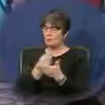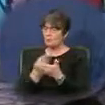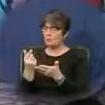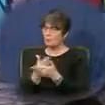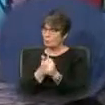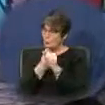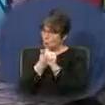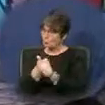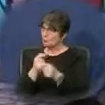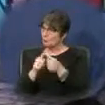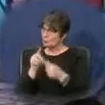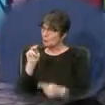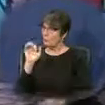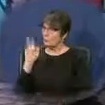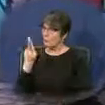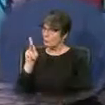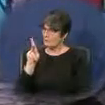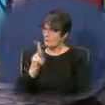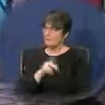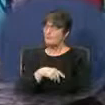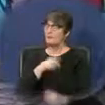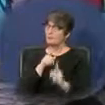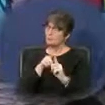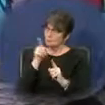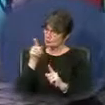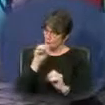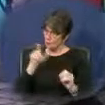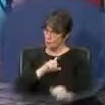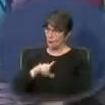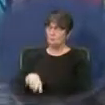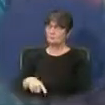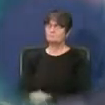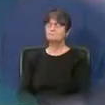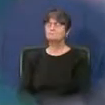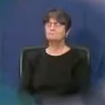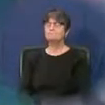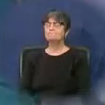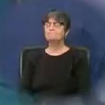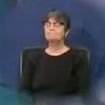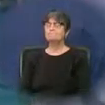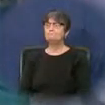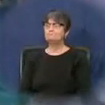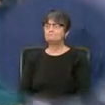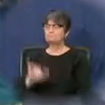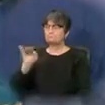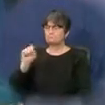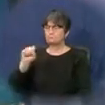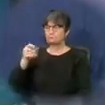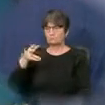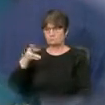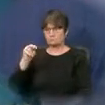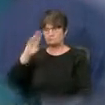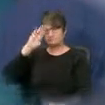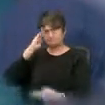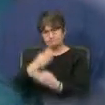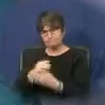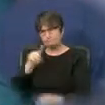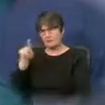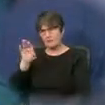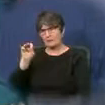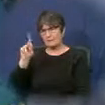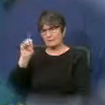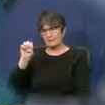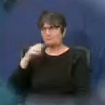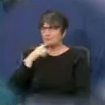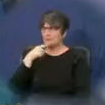Gospel according to Mark. According to you, O Lord. James and John, the sons of Zebedee, came to